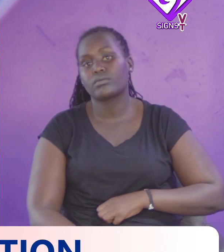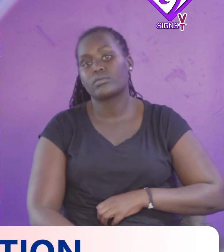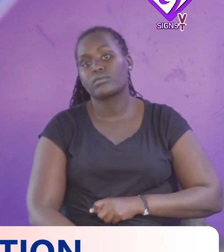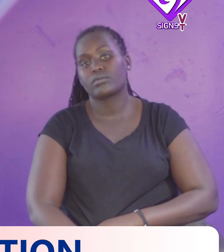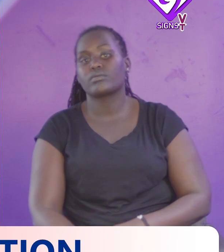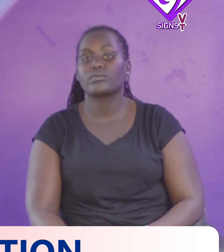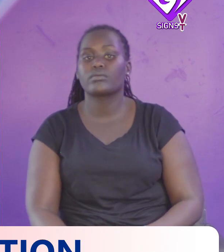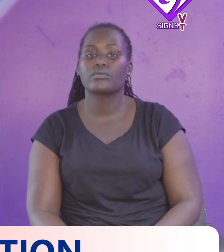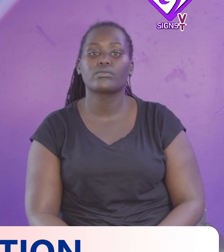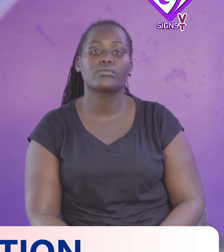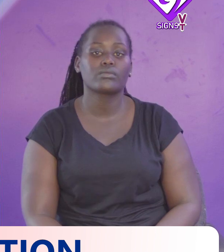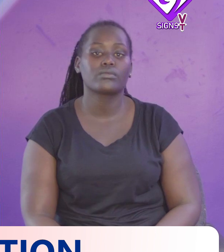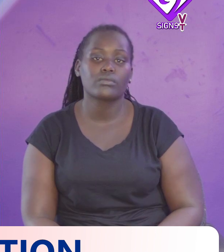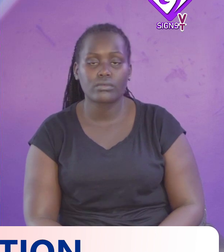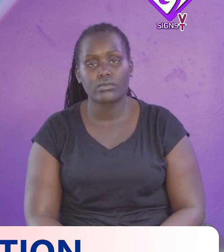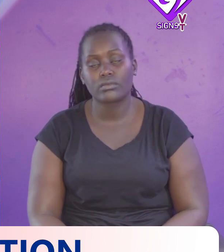Some of us,